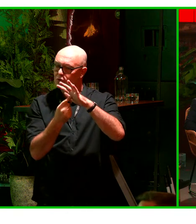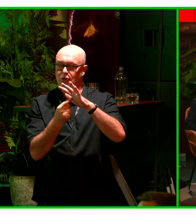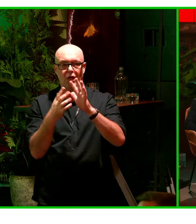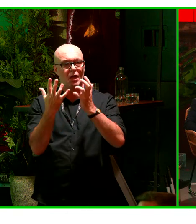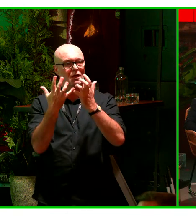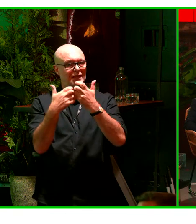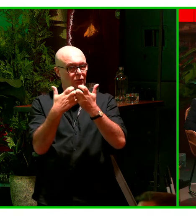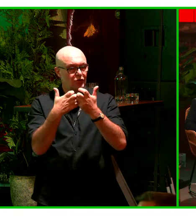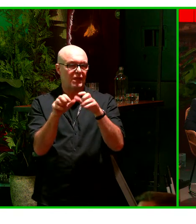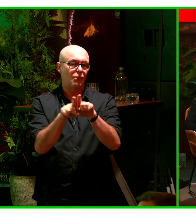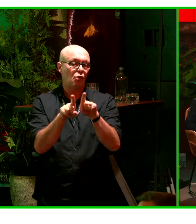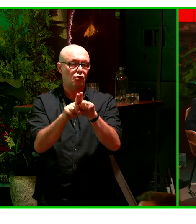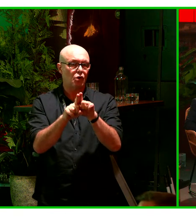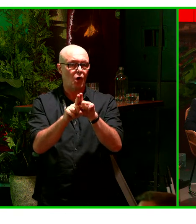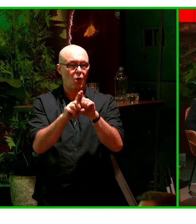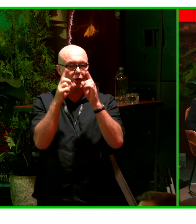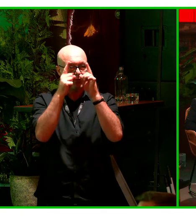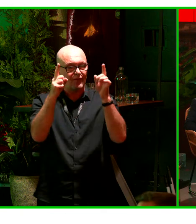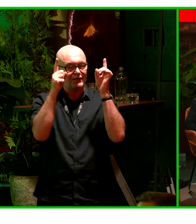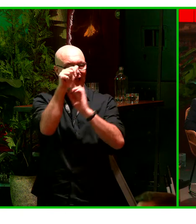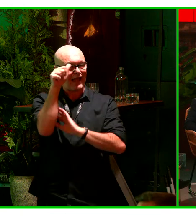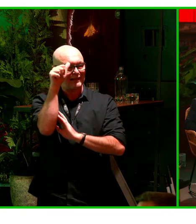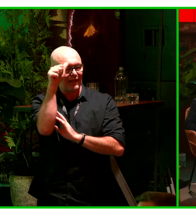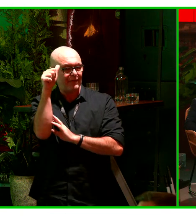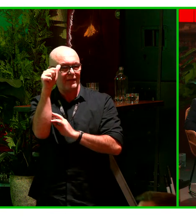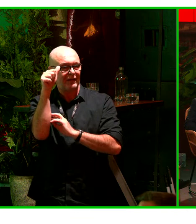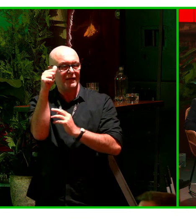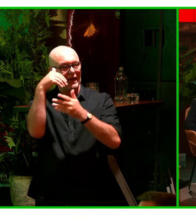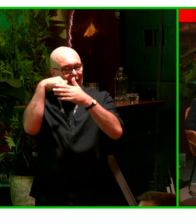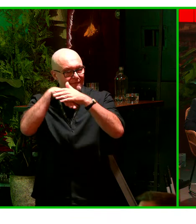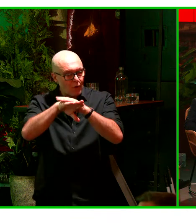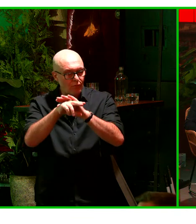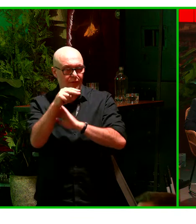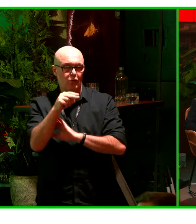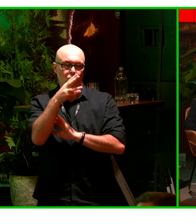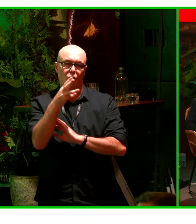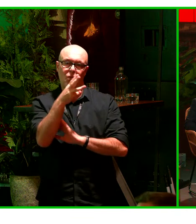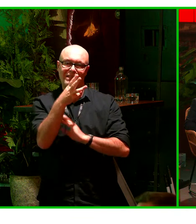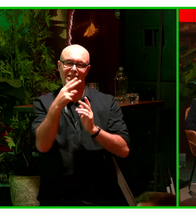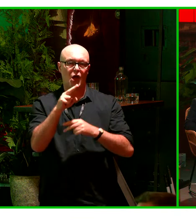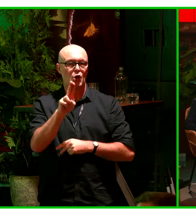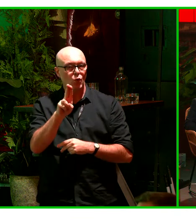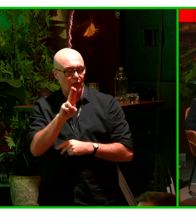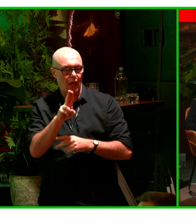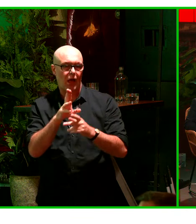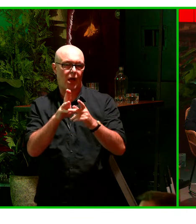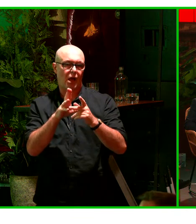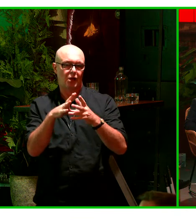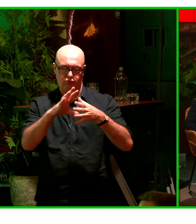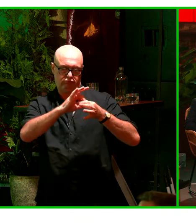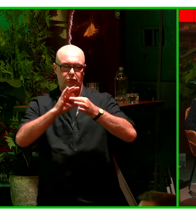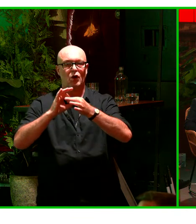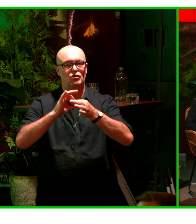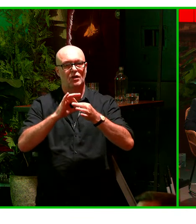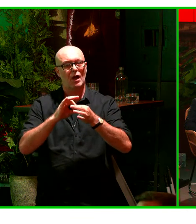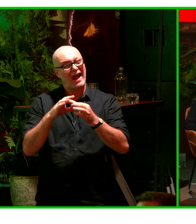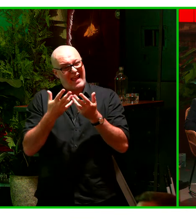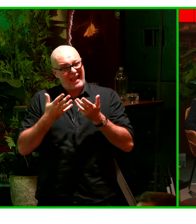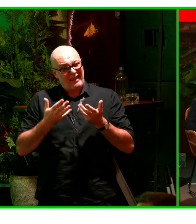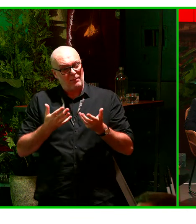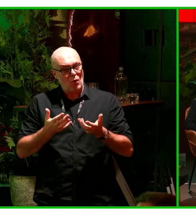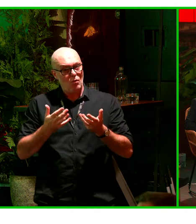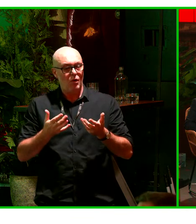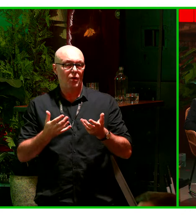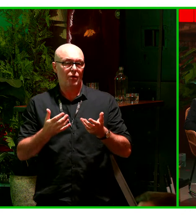and academically, part of the Northwest nuclear cluster. Now, in particular, we are now the